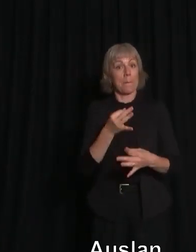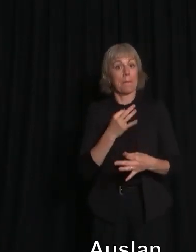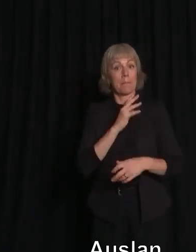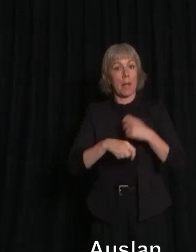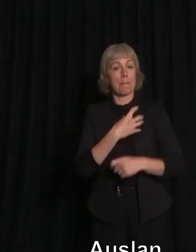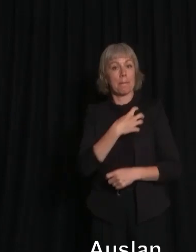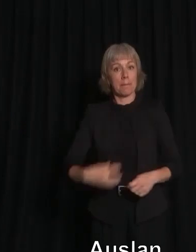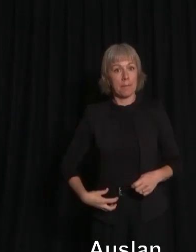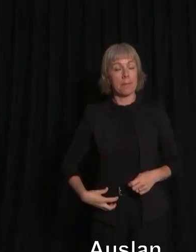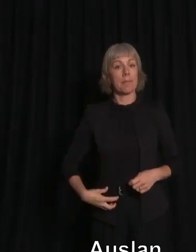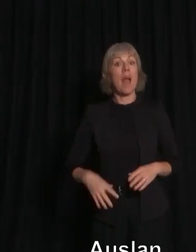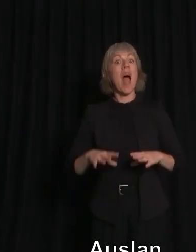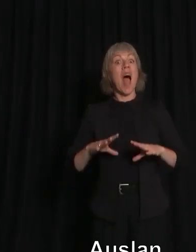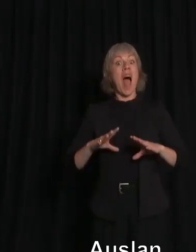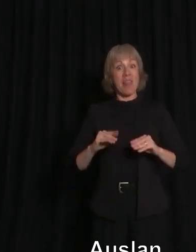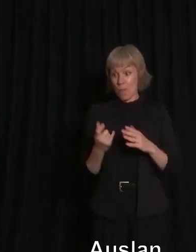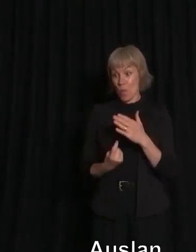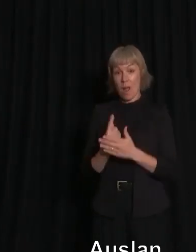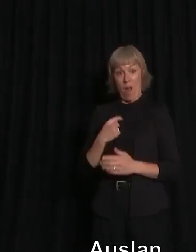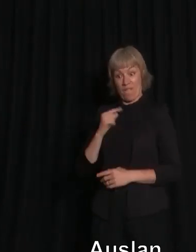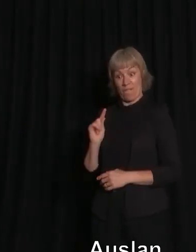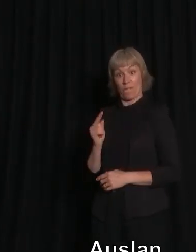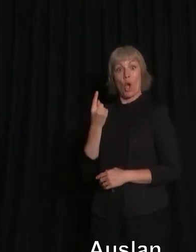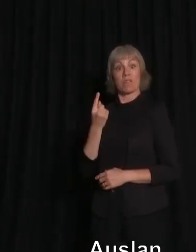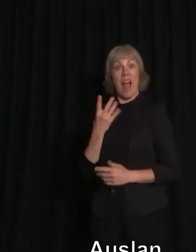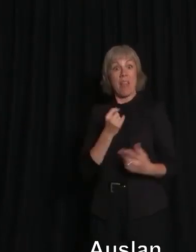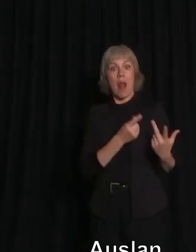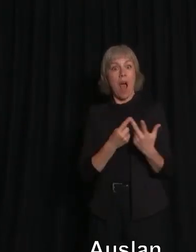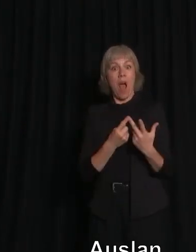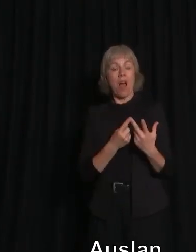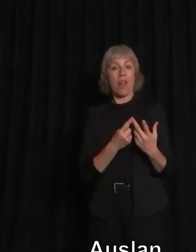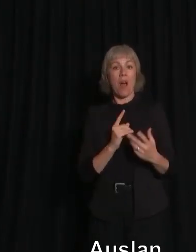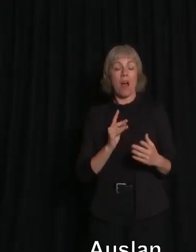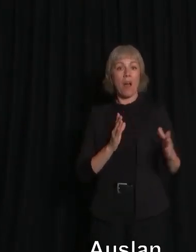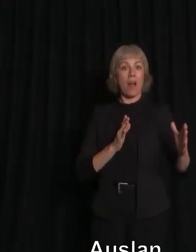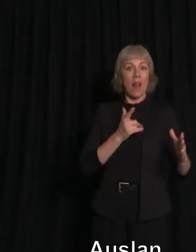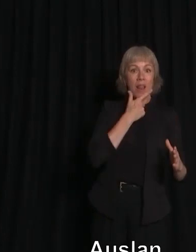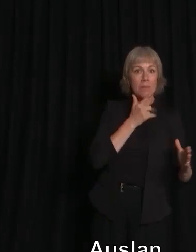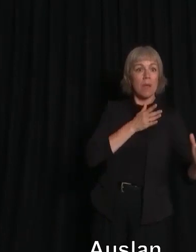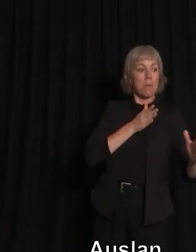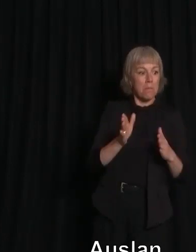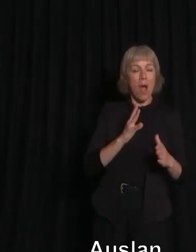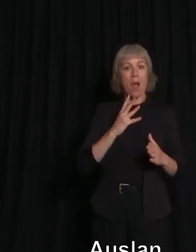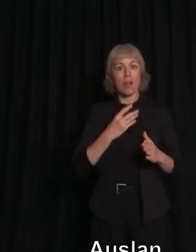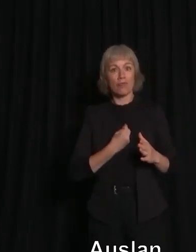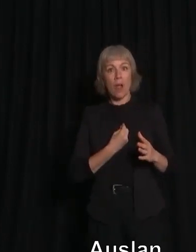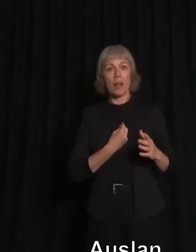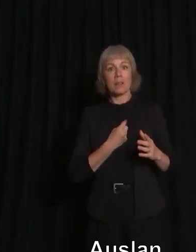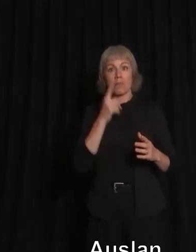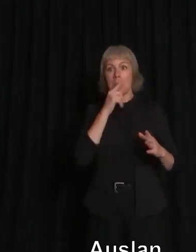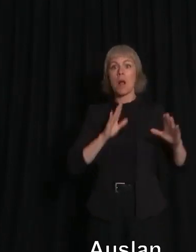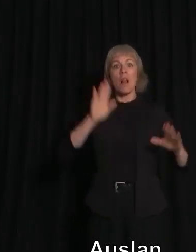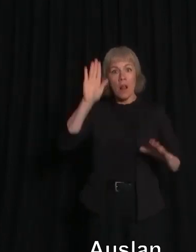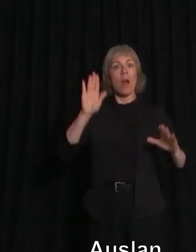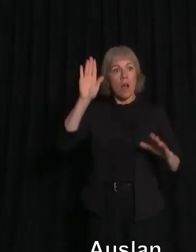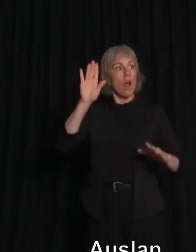and gay, lesbian, bi candidates stood at all subsequent elections in both major